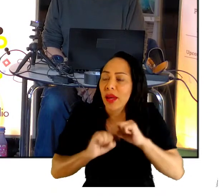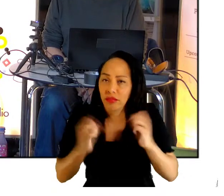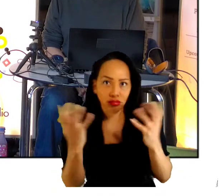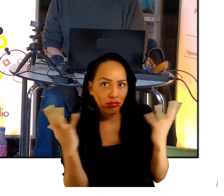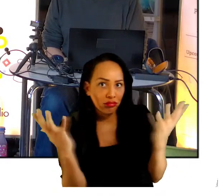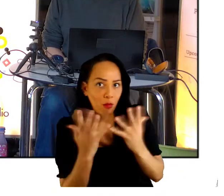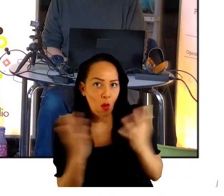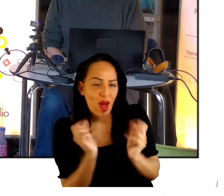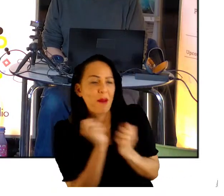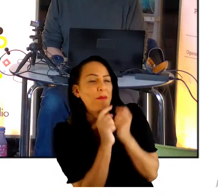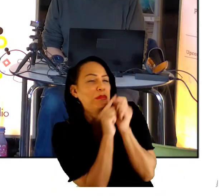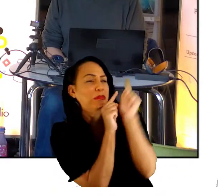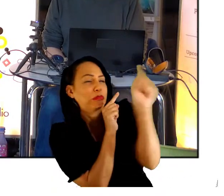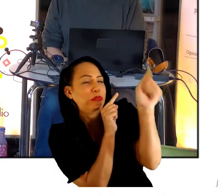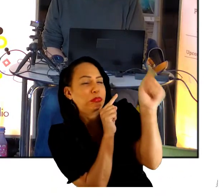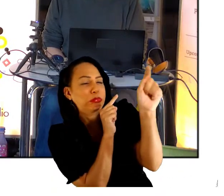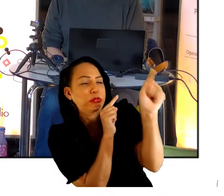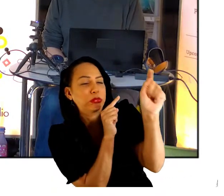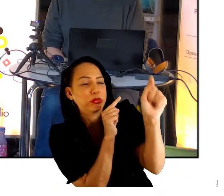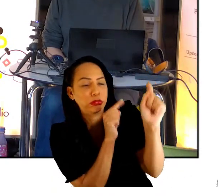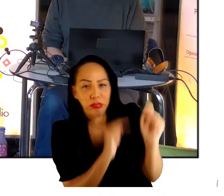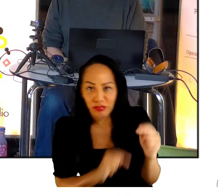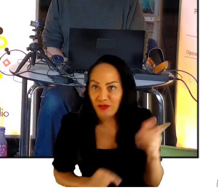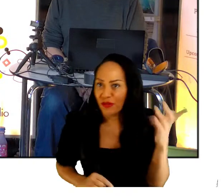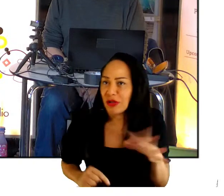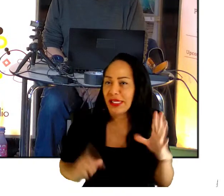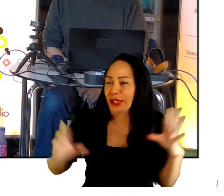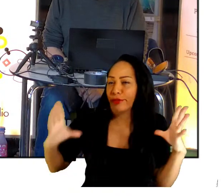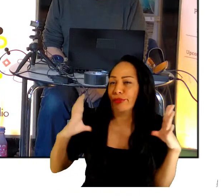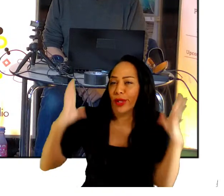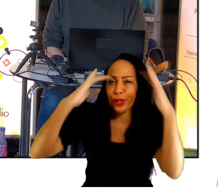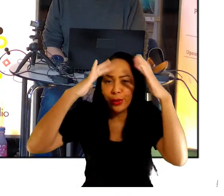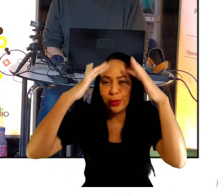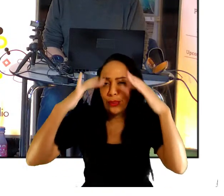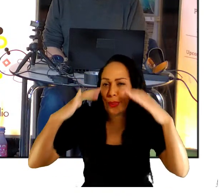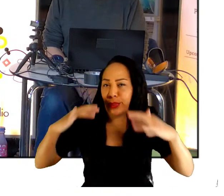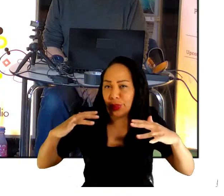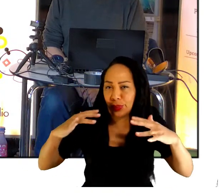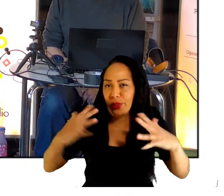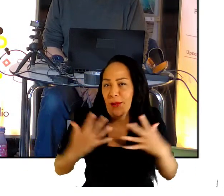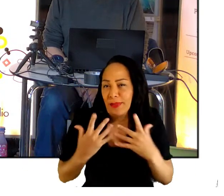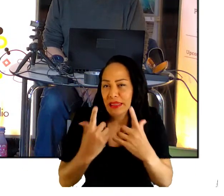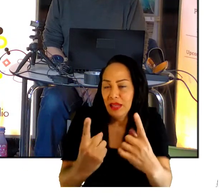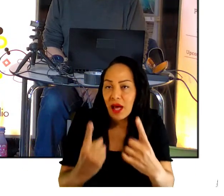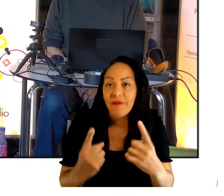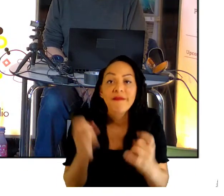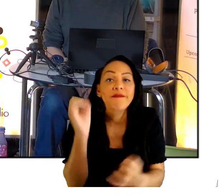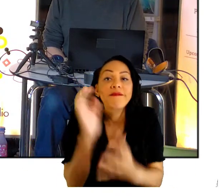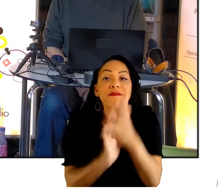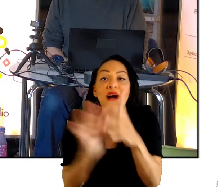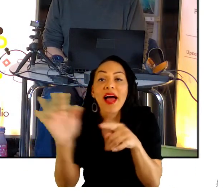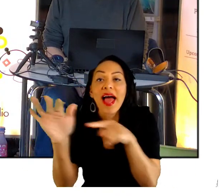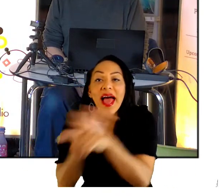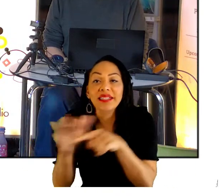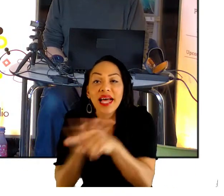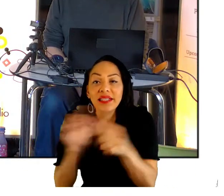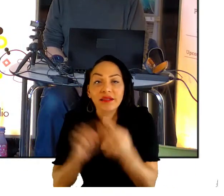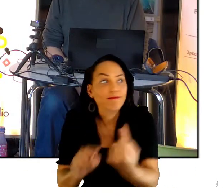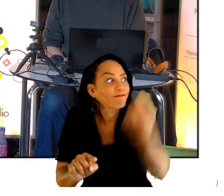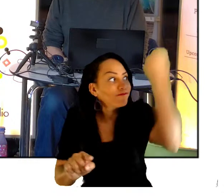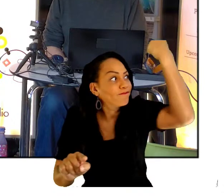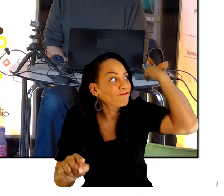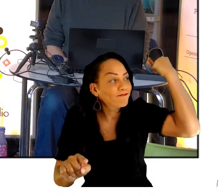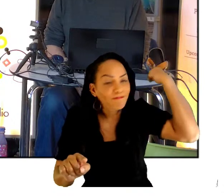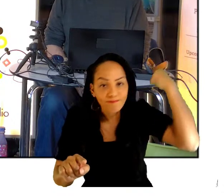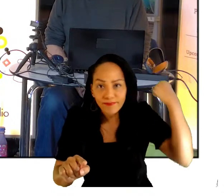in there. If you need to take a break at any point, feel free. Fire exits are at either end of the studio. If you hear a fire alarm, that's